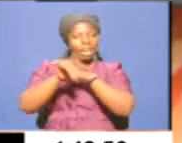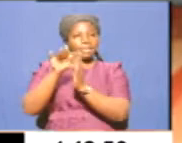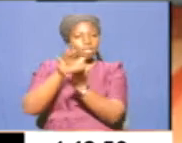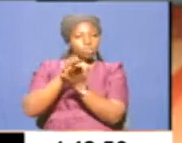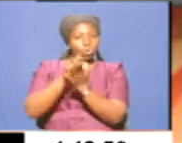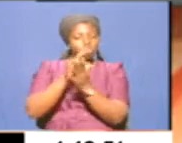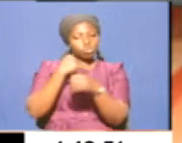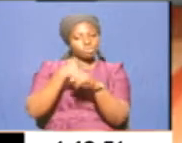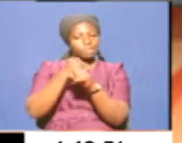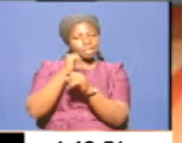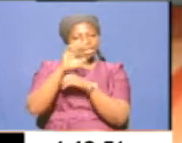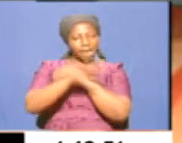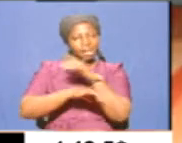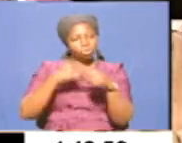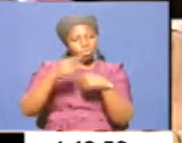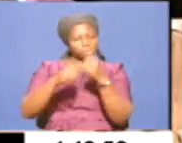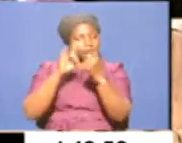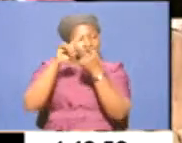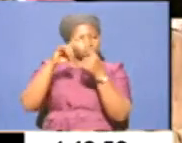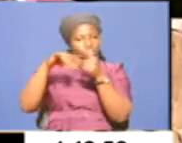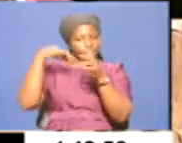to the next long rains.